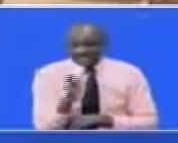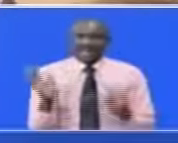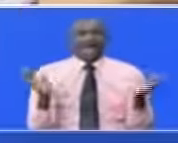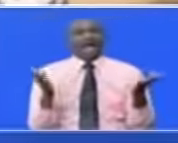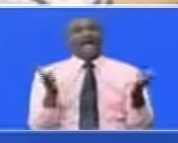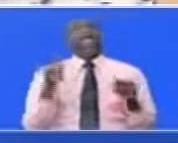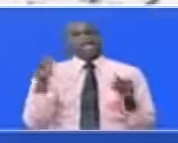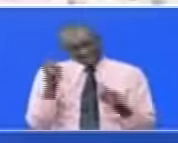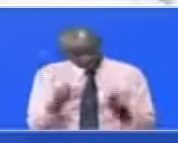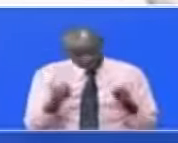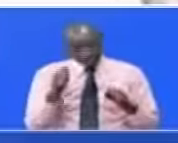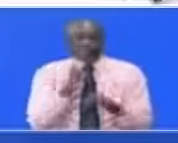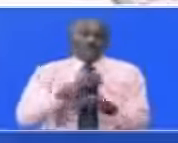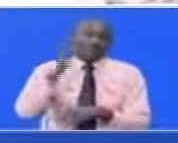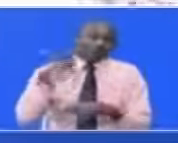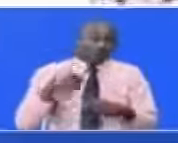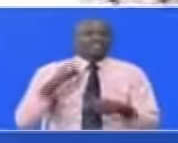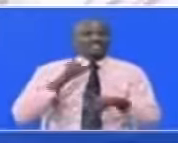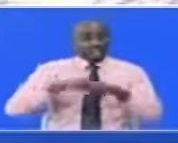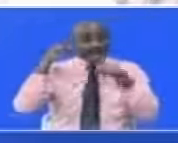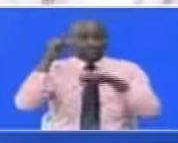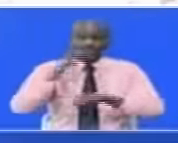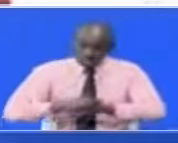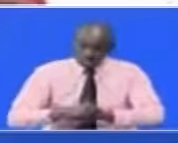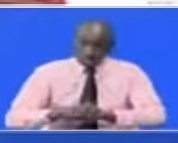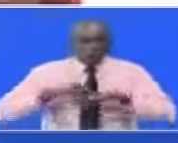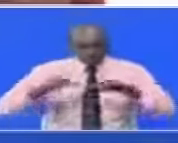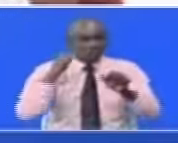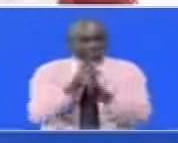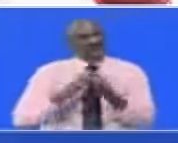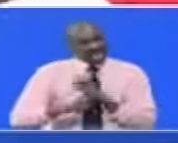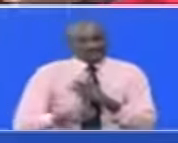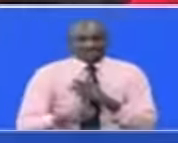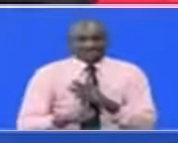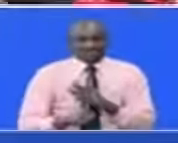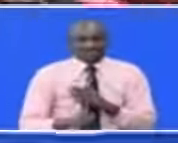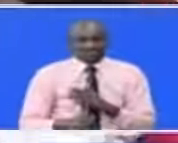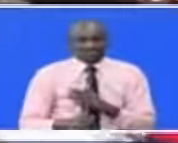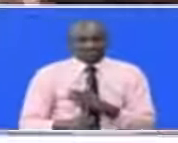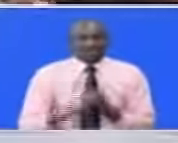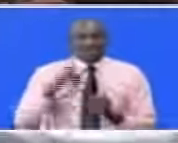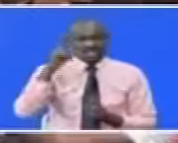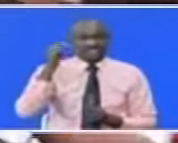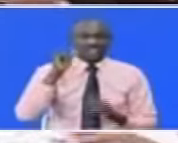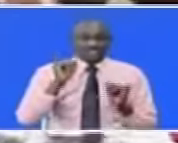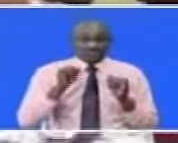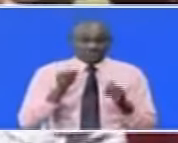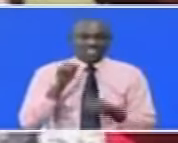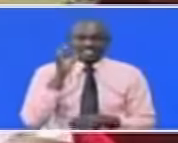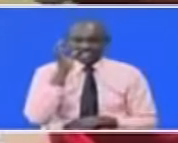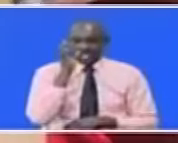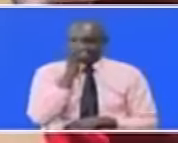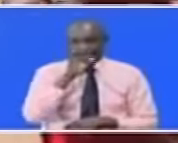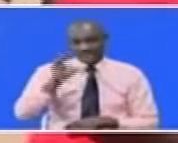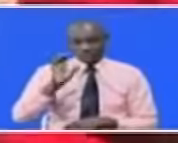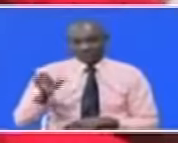have to pull their weight in secondary school and continue to perform well. Carol Nderi, KT News, Nyeri County.